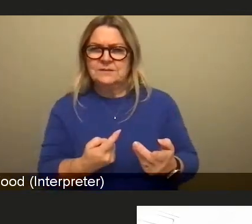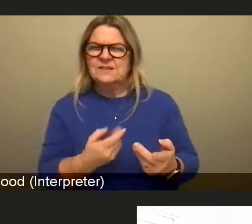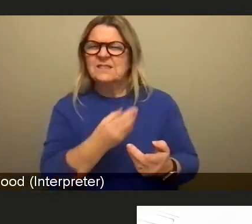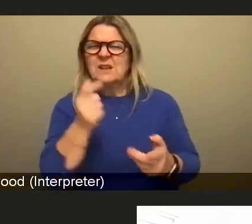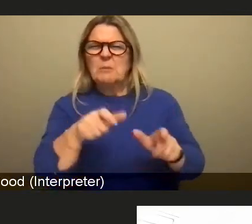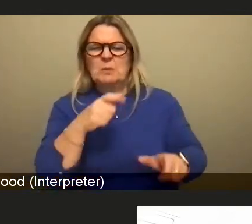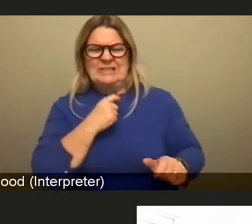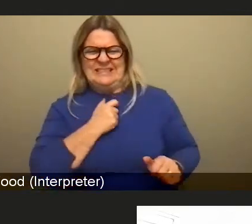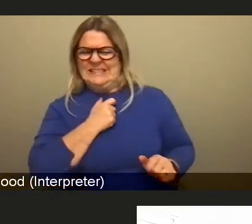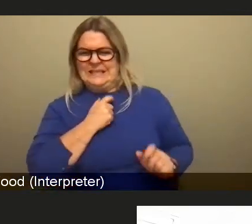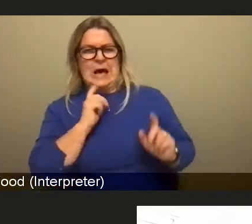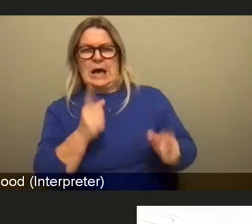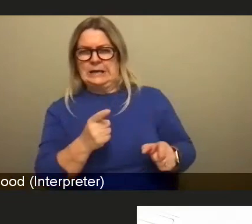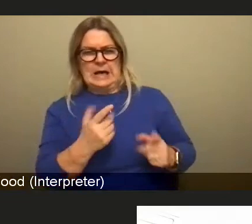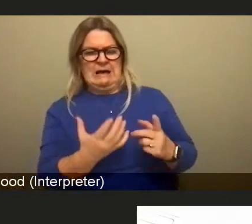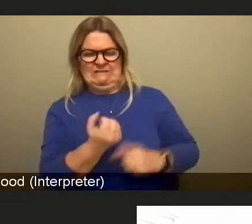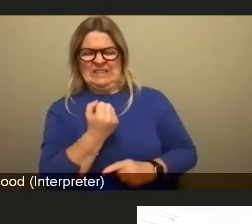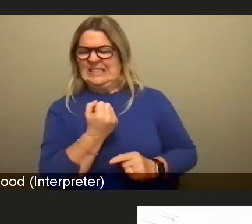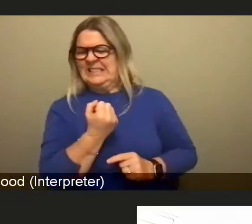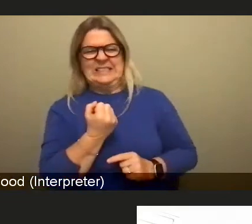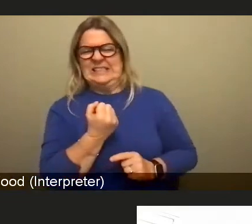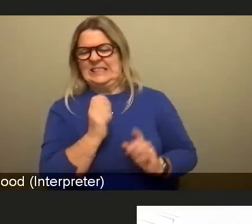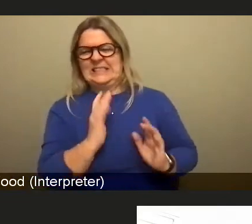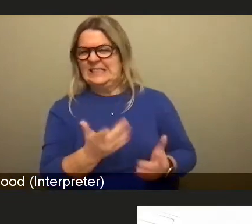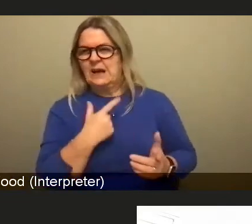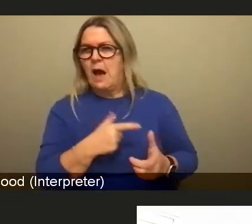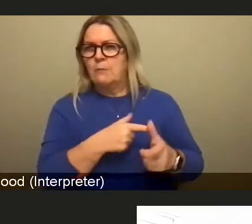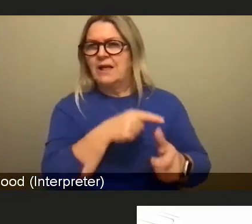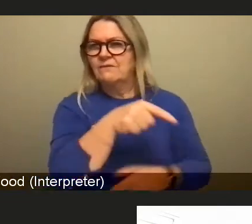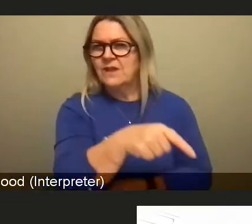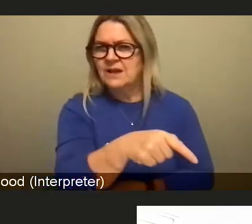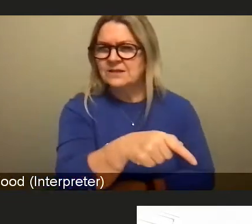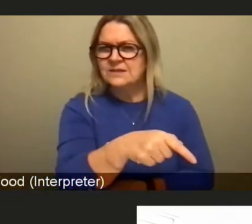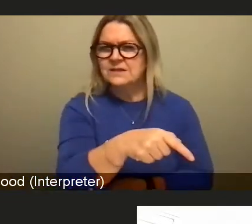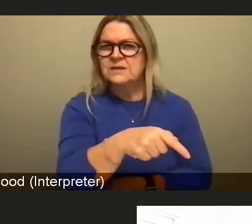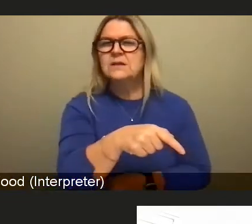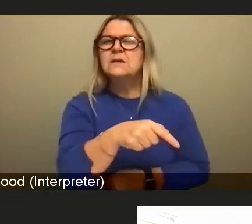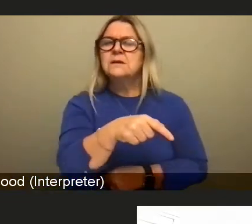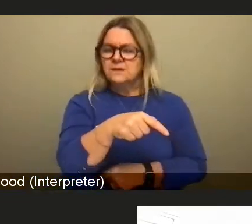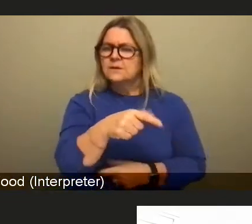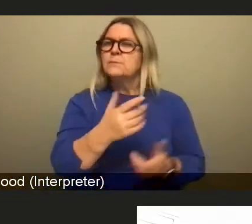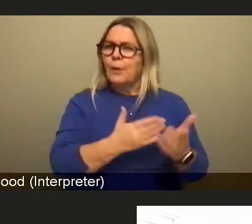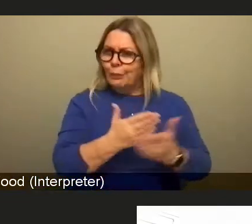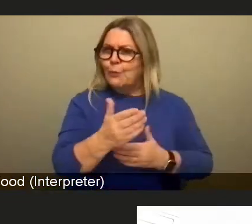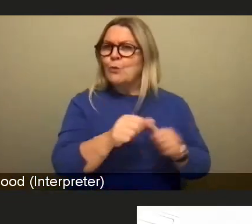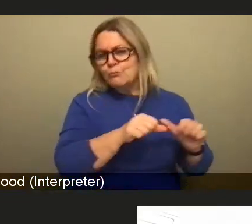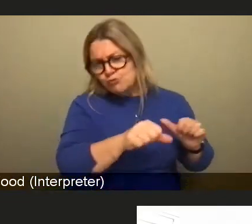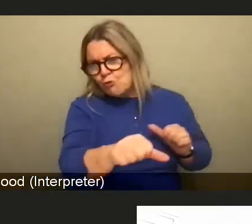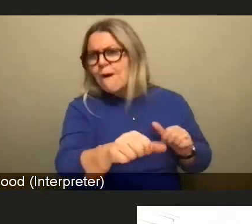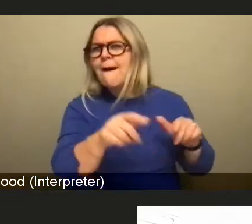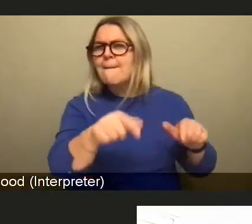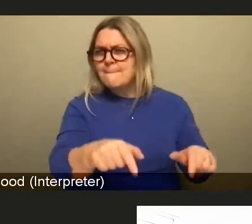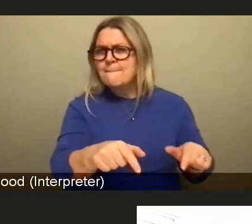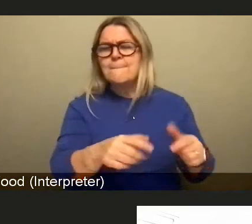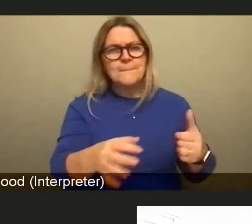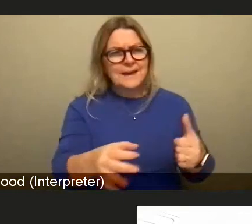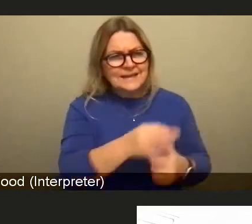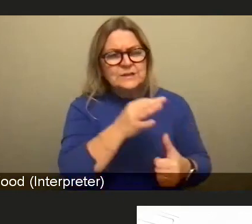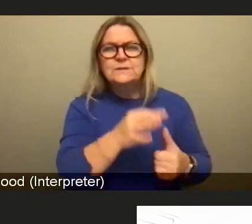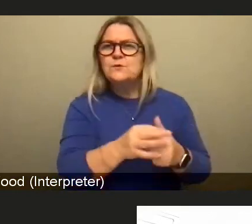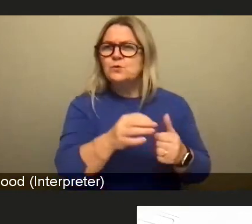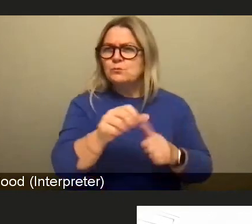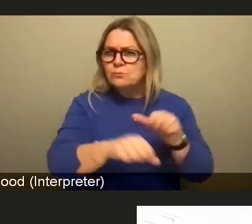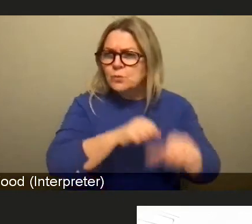when we worked on the intern programme with Inclusion Scotland, actually through the interview process as well, we were able to think about all the